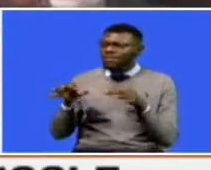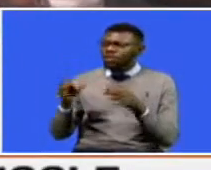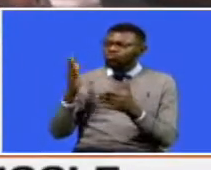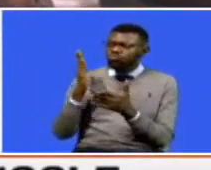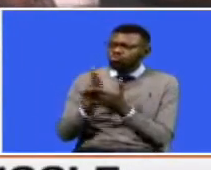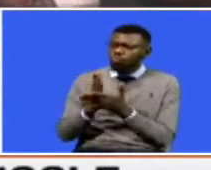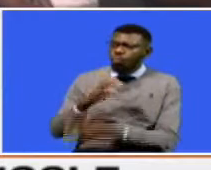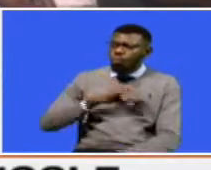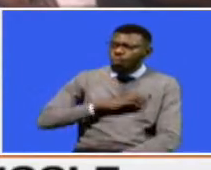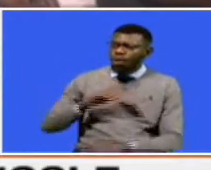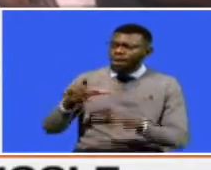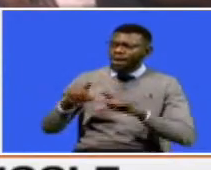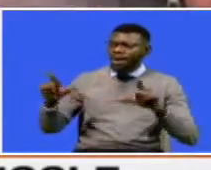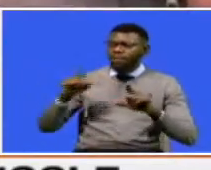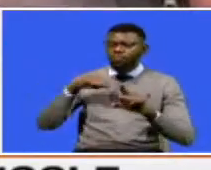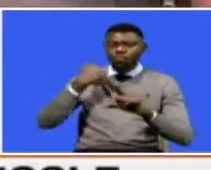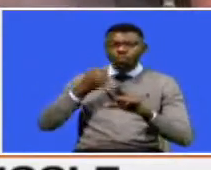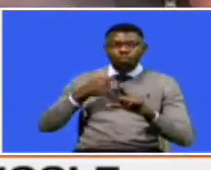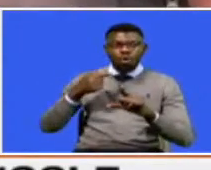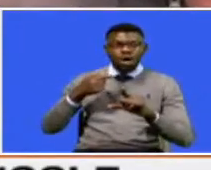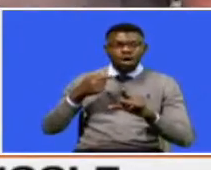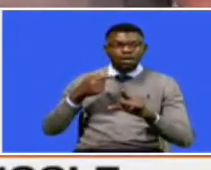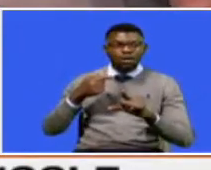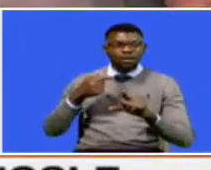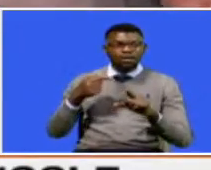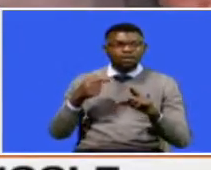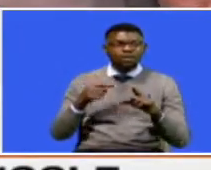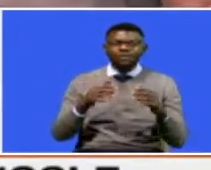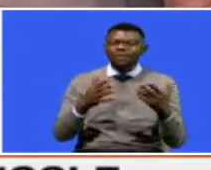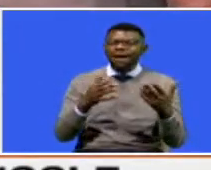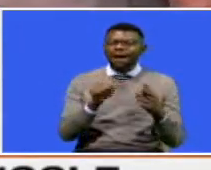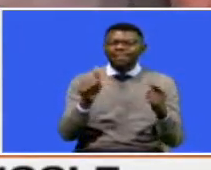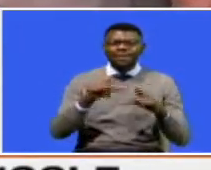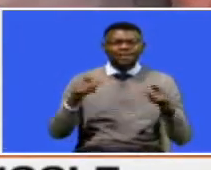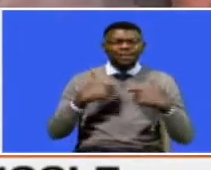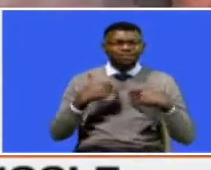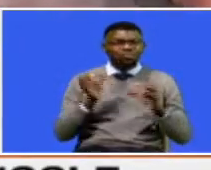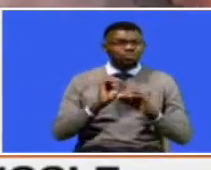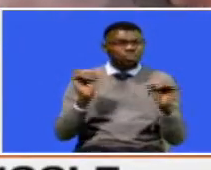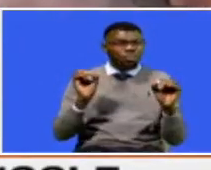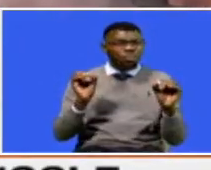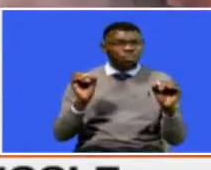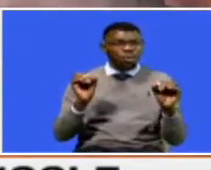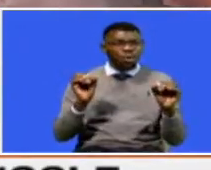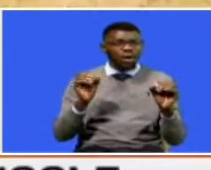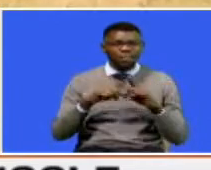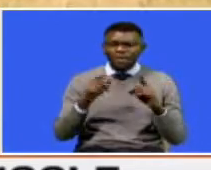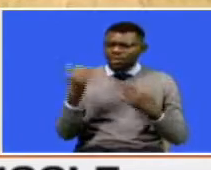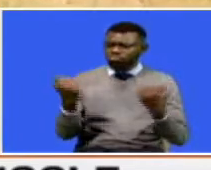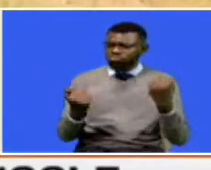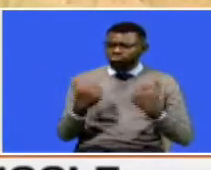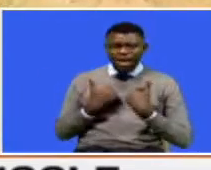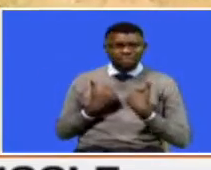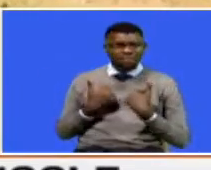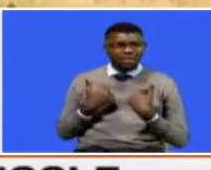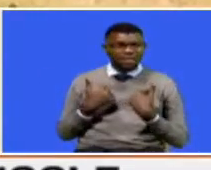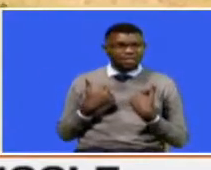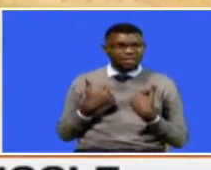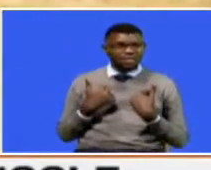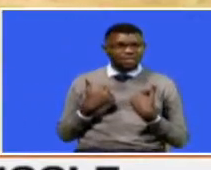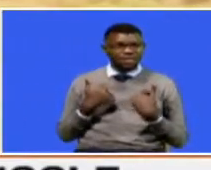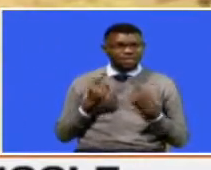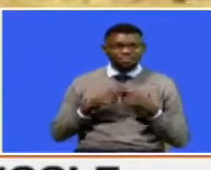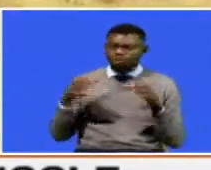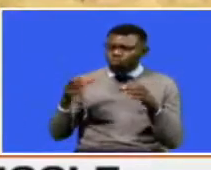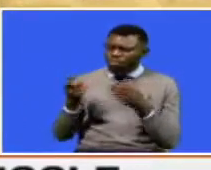anaishi wapi, ako squatter kwa shamba ya nani. Squatter ni mwenye ana chochote, mtu anakuja na V8, hiyo ni squatter kweli. However, the squatters have vowed